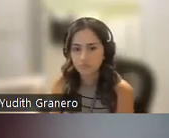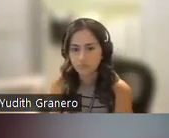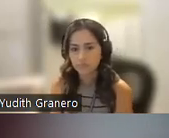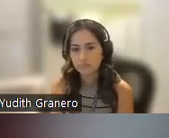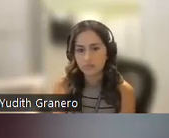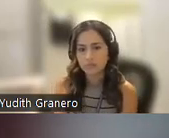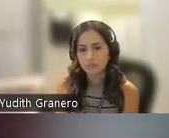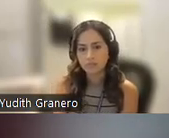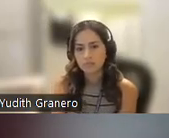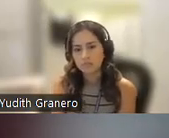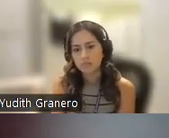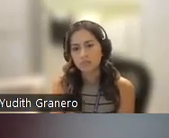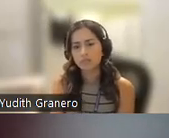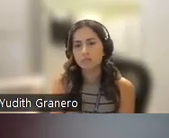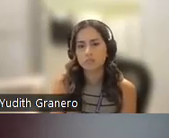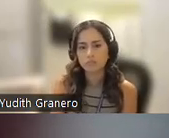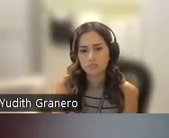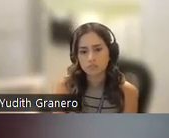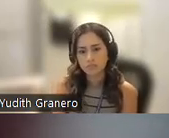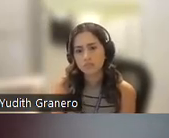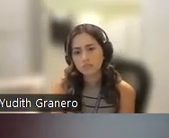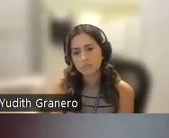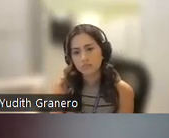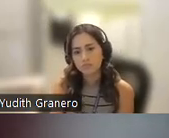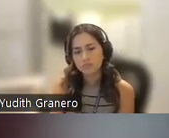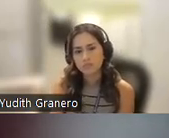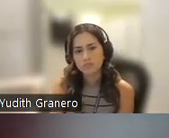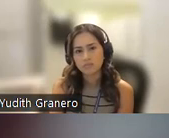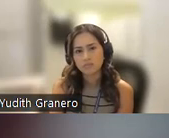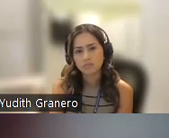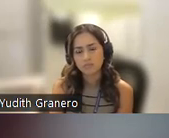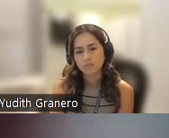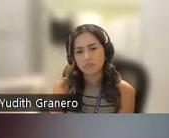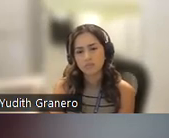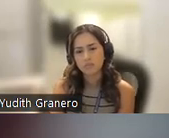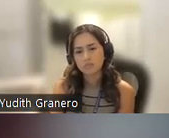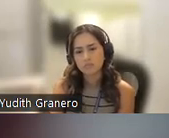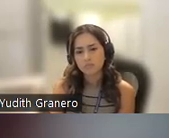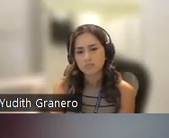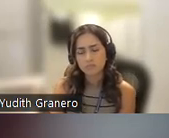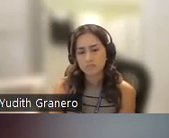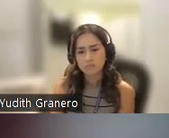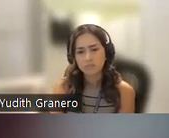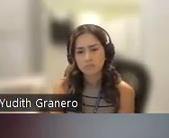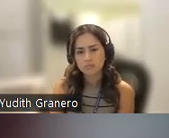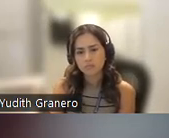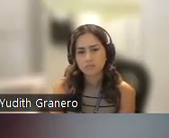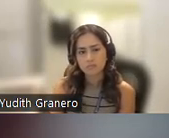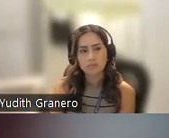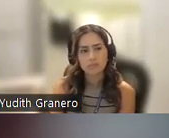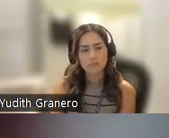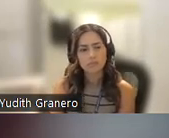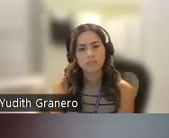persevered, finding passionate love, loss, triumph, and unimaginable barriers in self-acceptance. Next